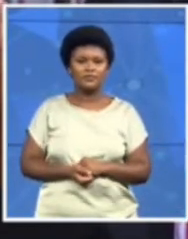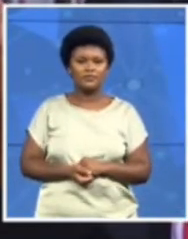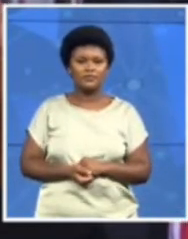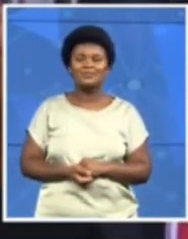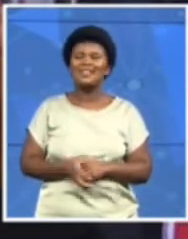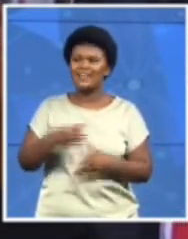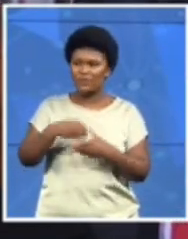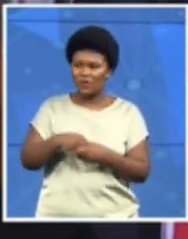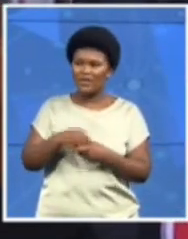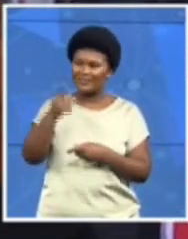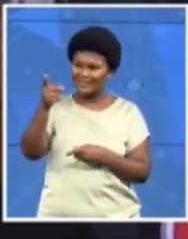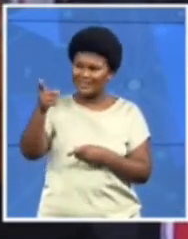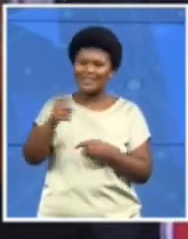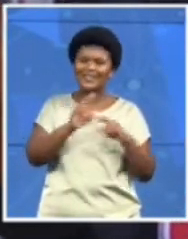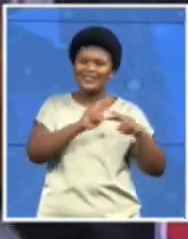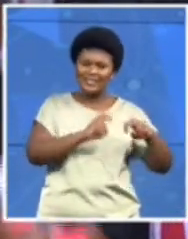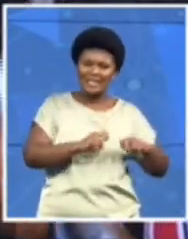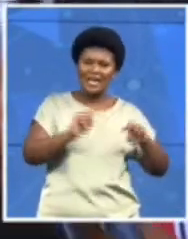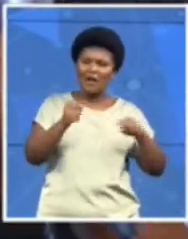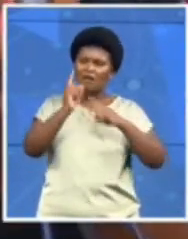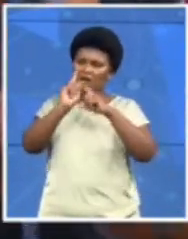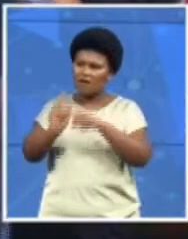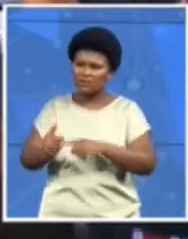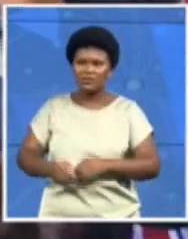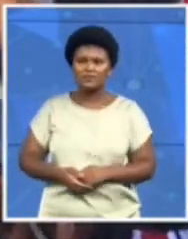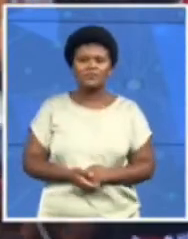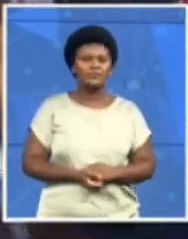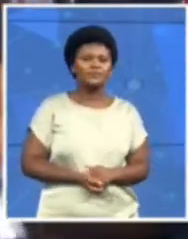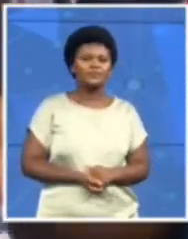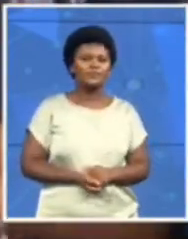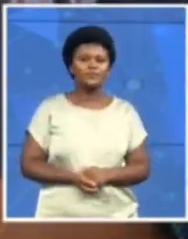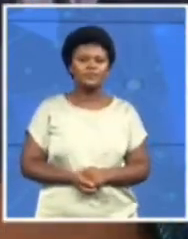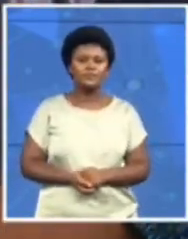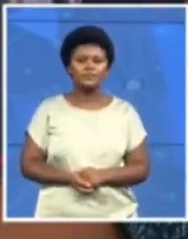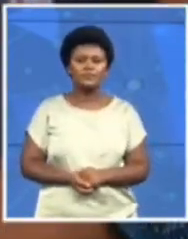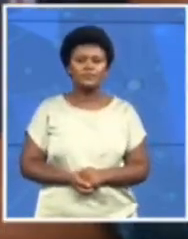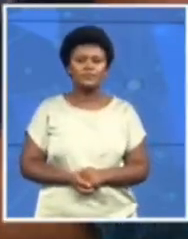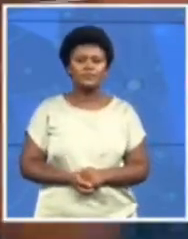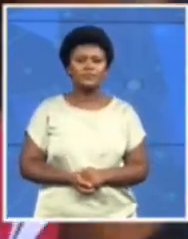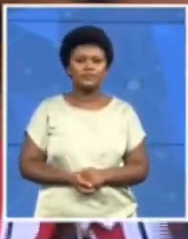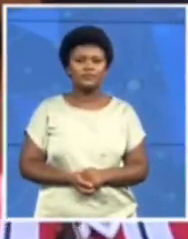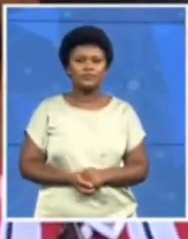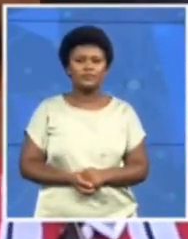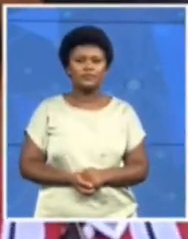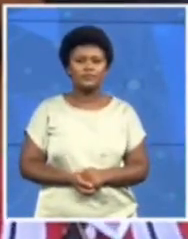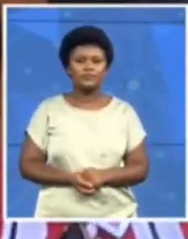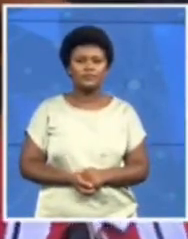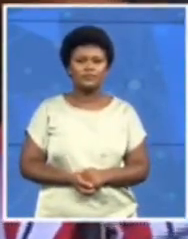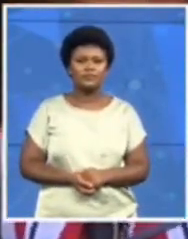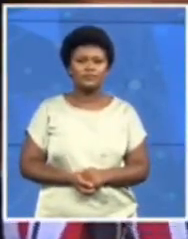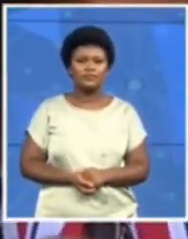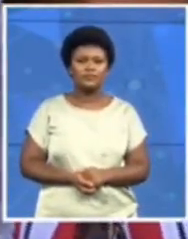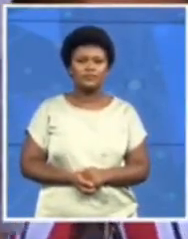stage. Thank you. Sir, can I just get your name? Yeah, please.